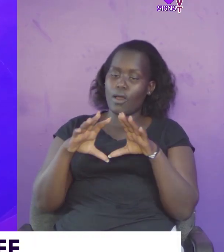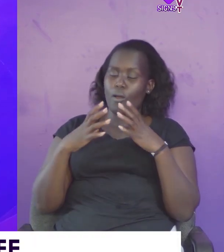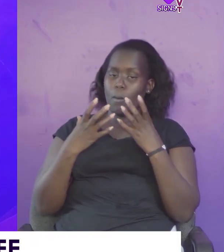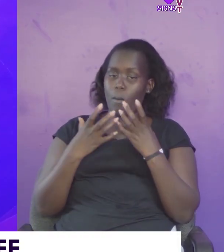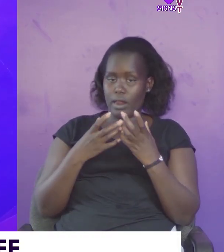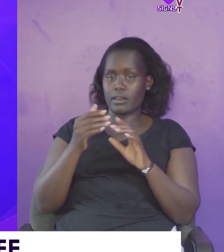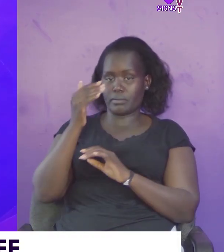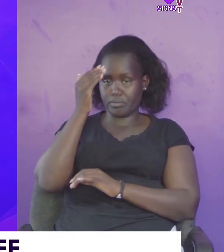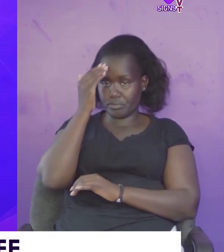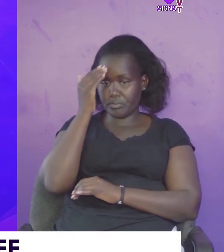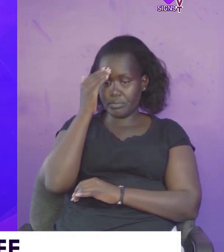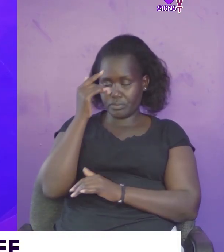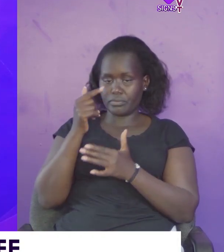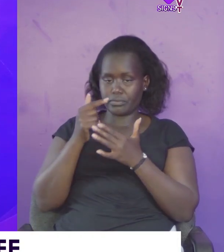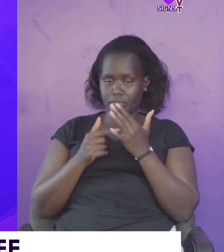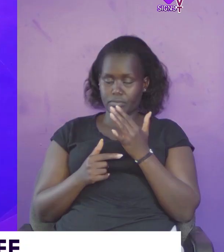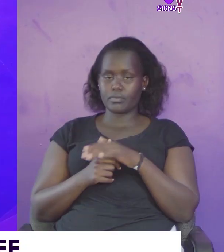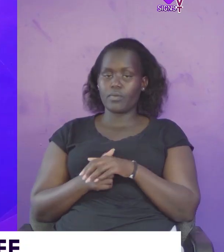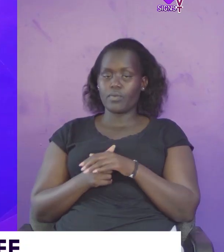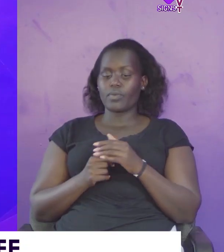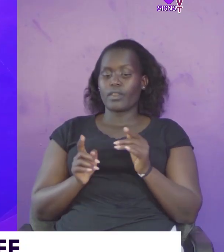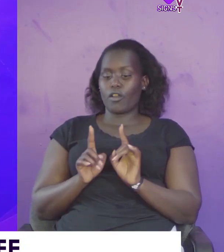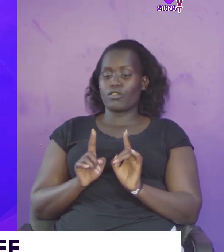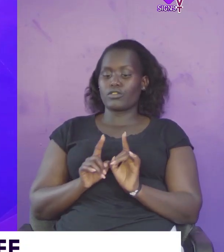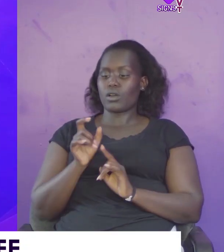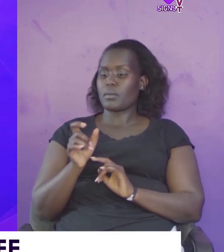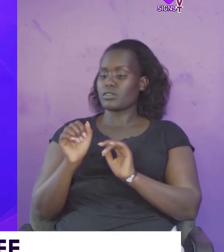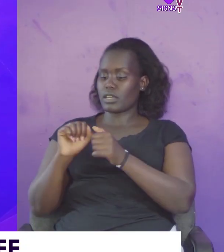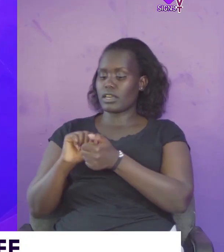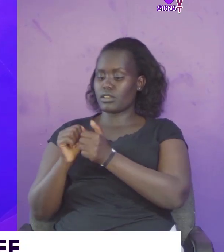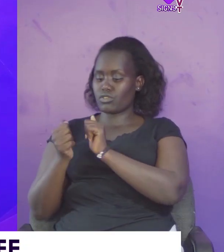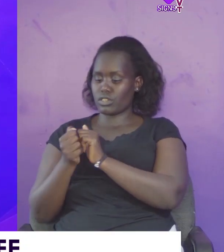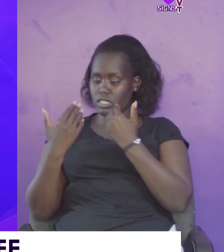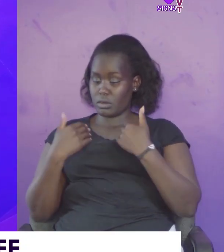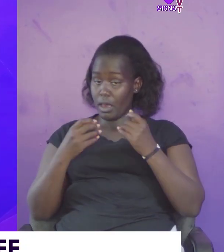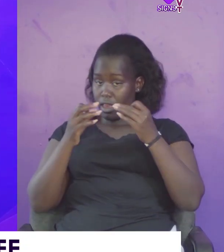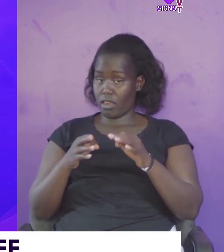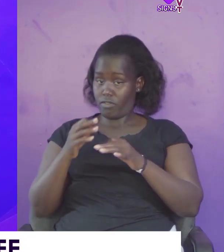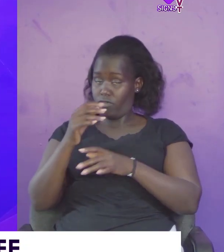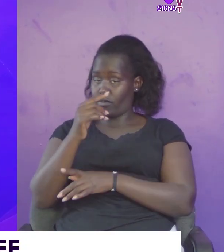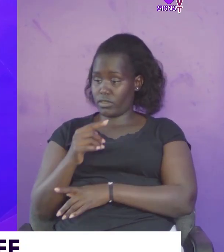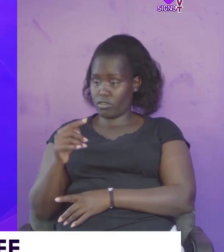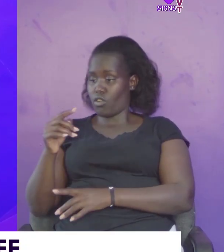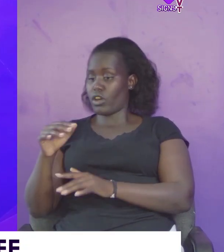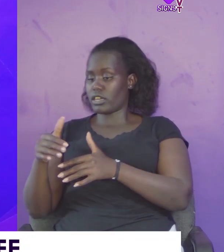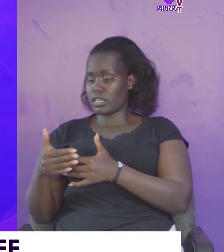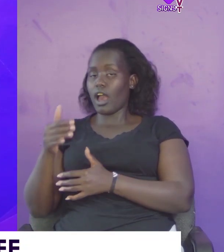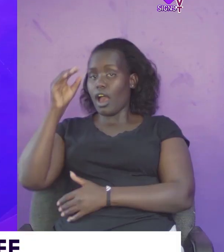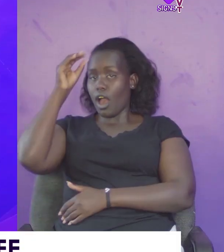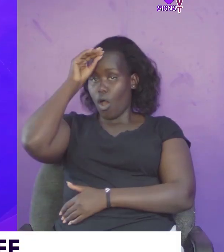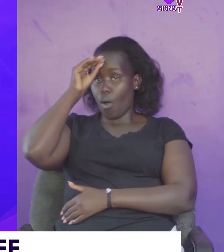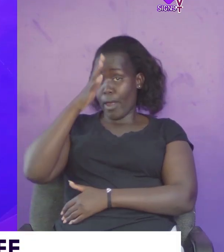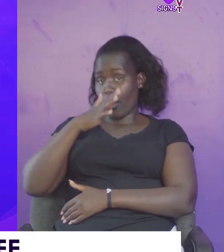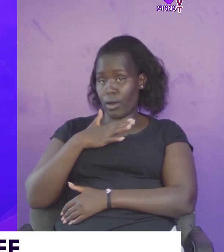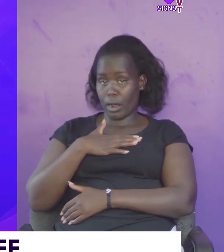They discovered, and of course someone can correct me whether I'm right in my opinion,